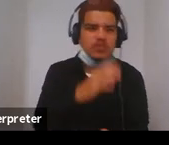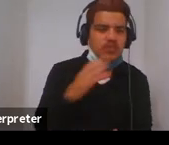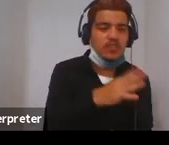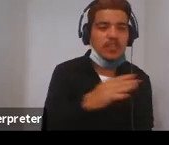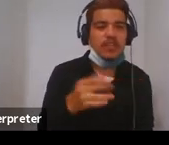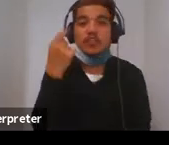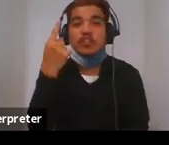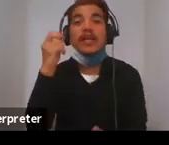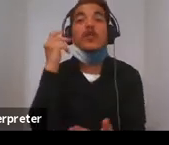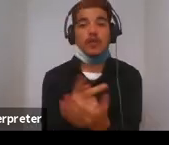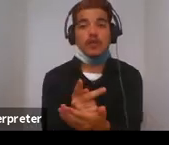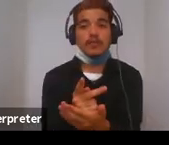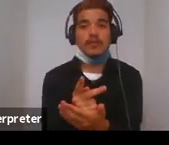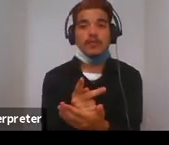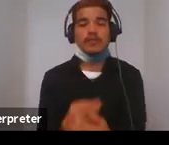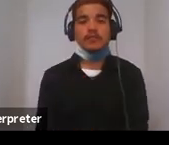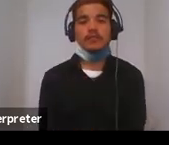of consent.